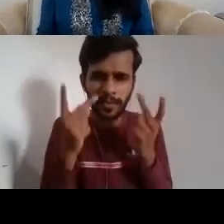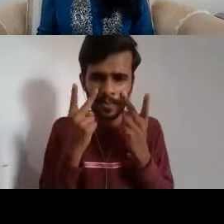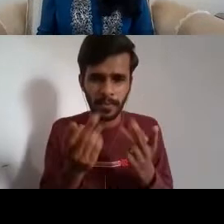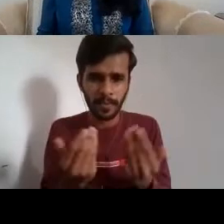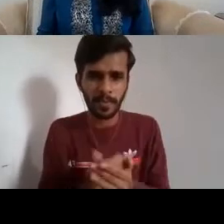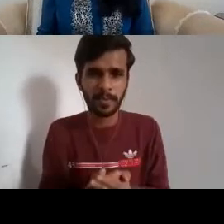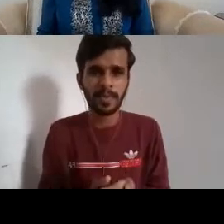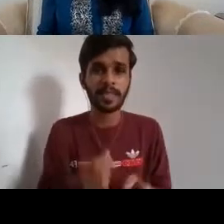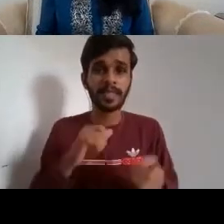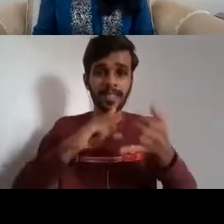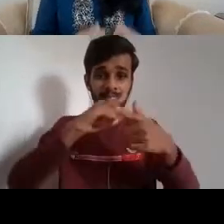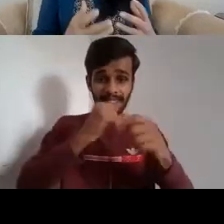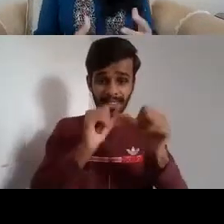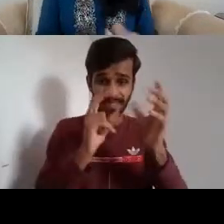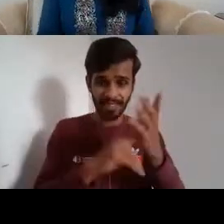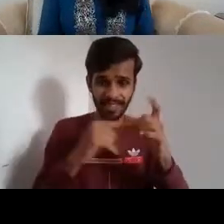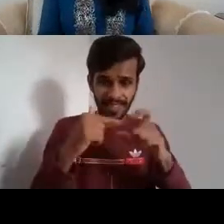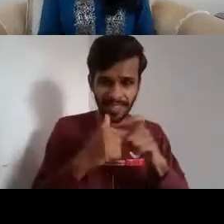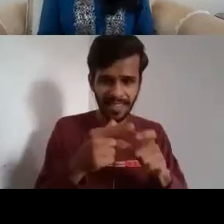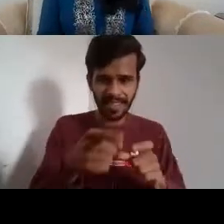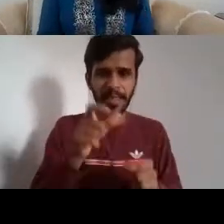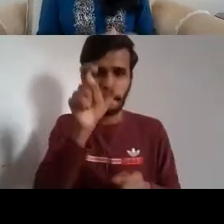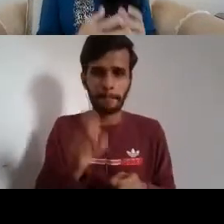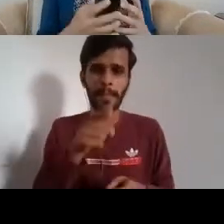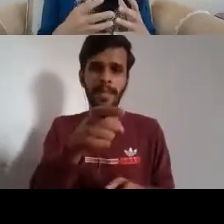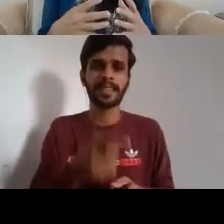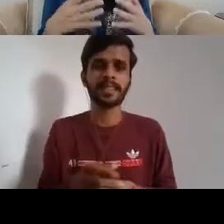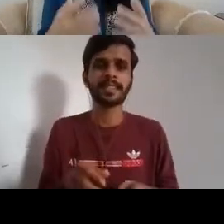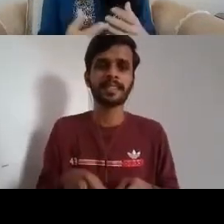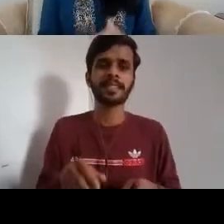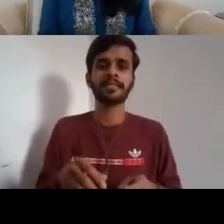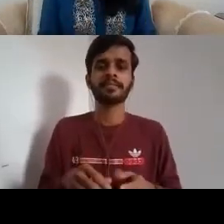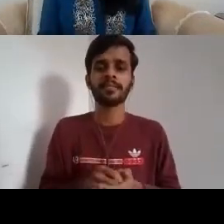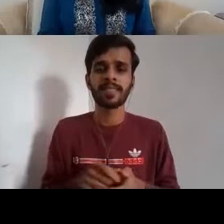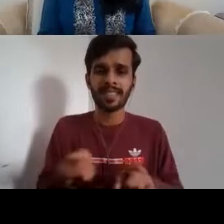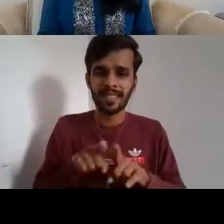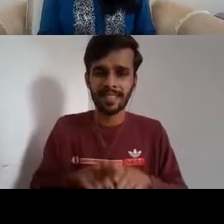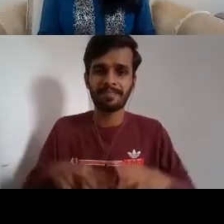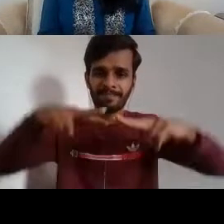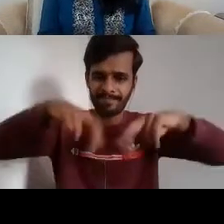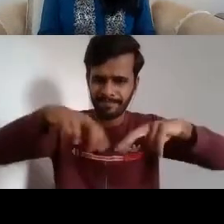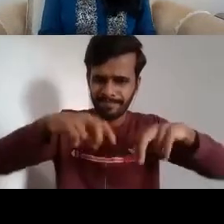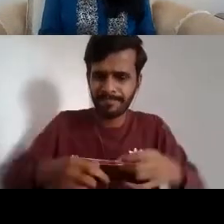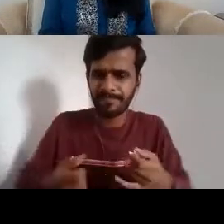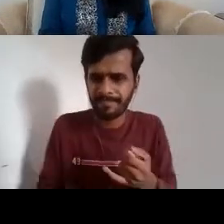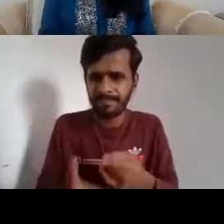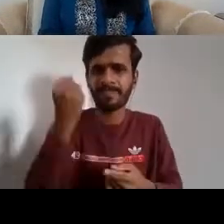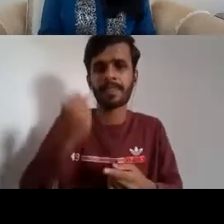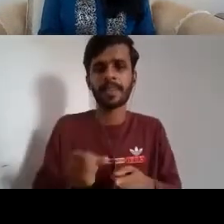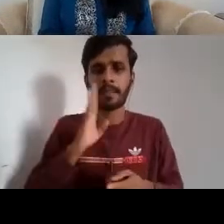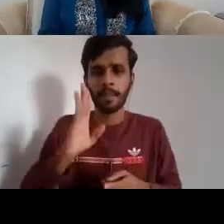Jane Chapman, a harpsichordist, where she explores the Oriental miscellany.